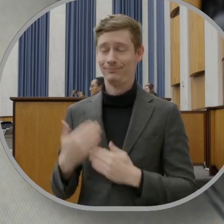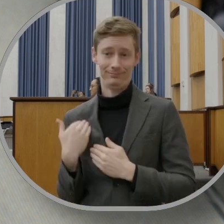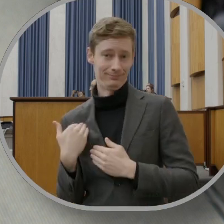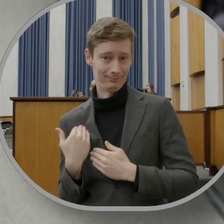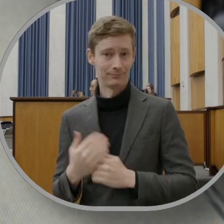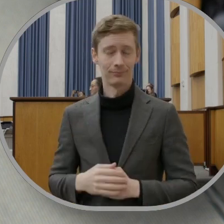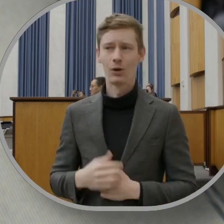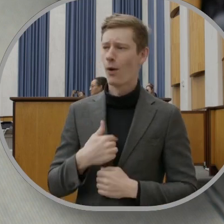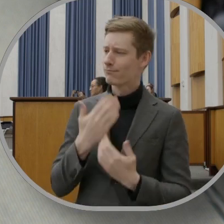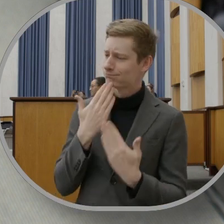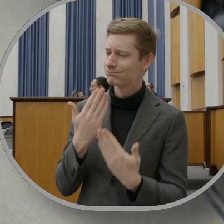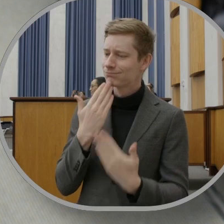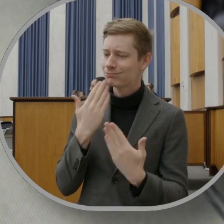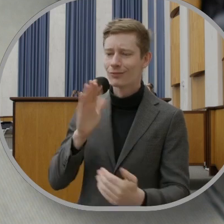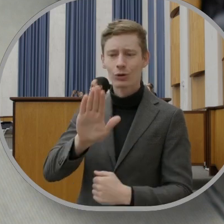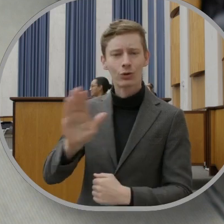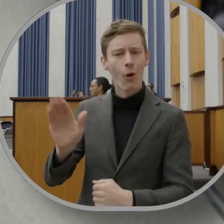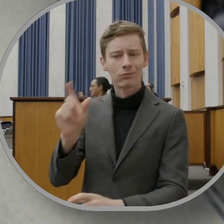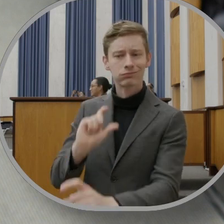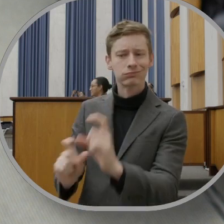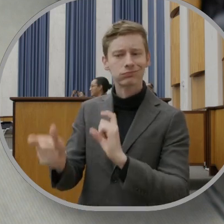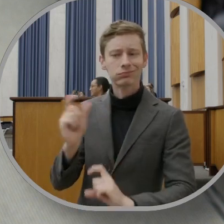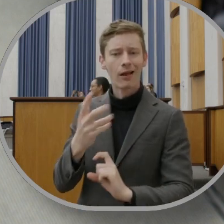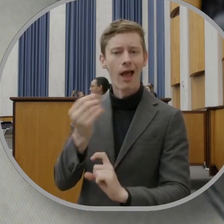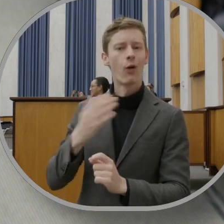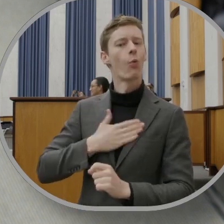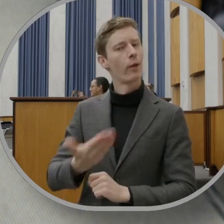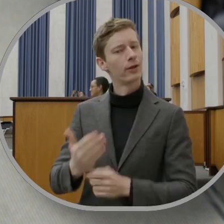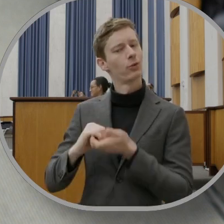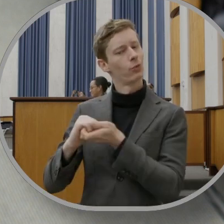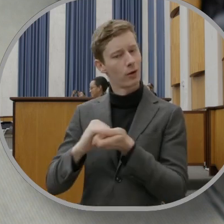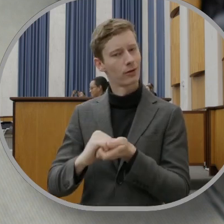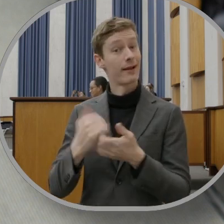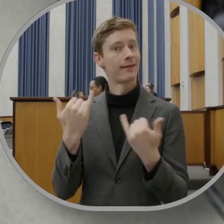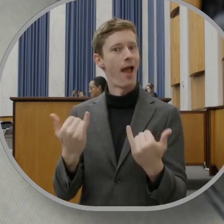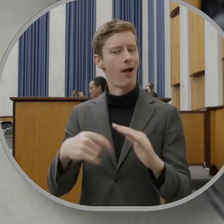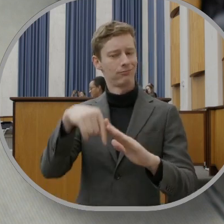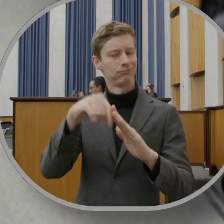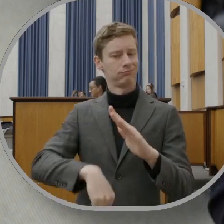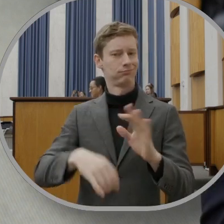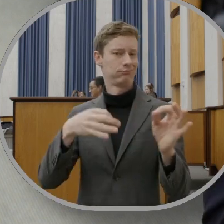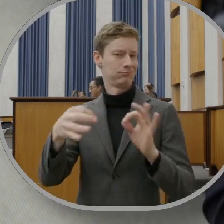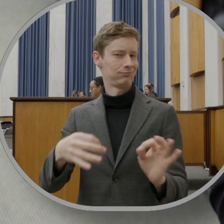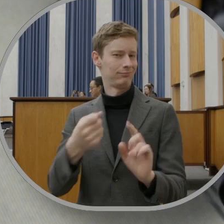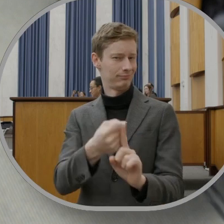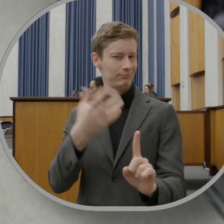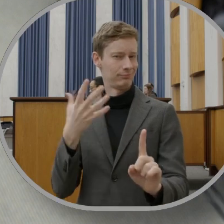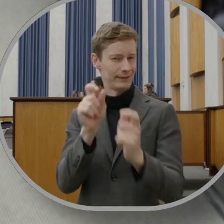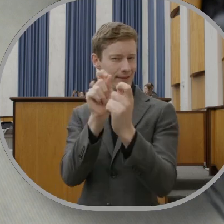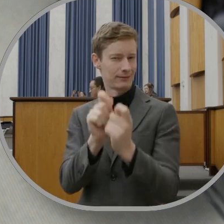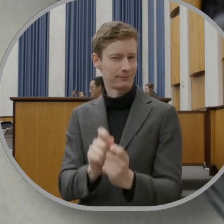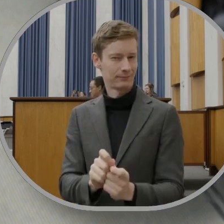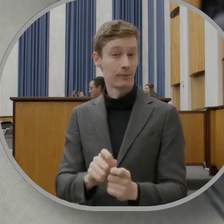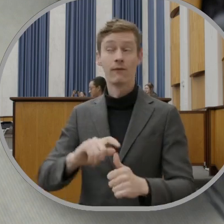your willingness to work together. So now, let's dive in. First, I want to start